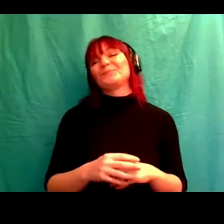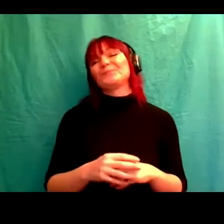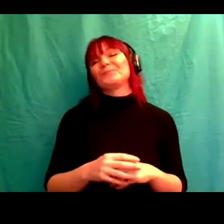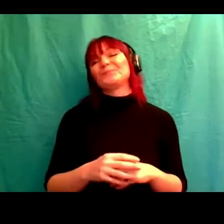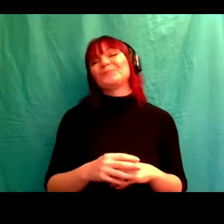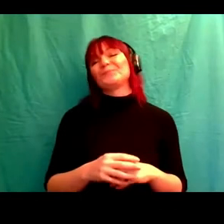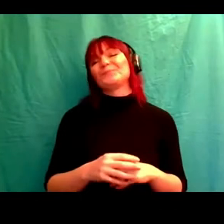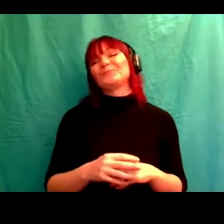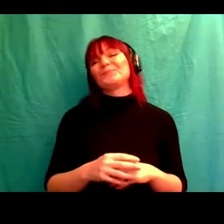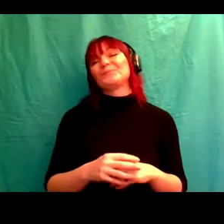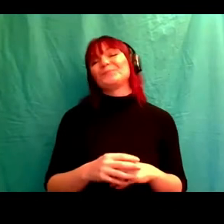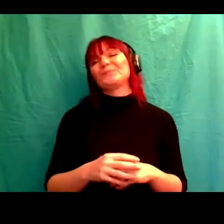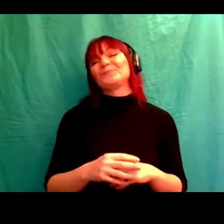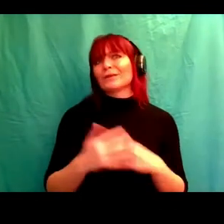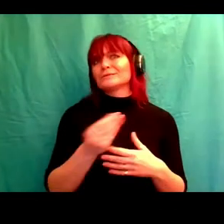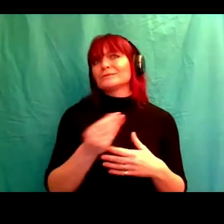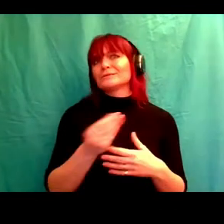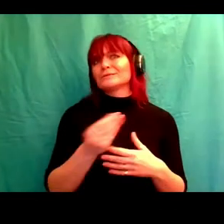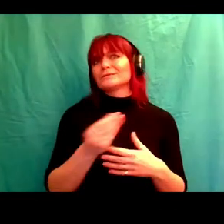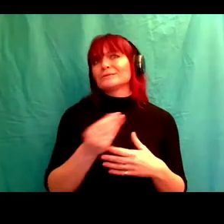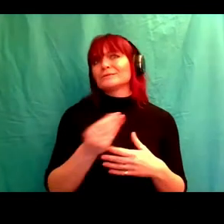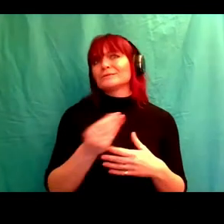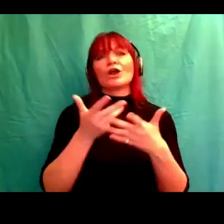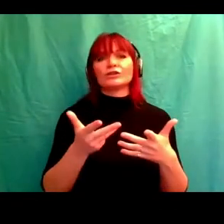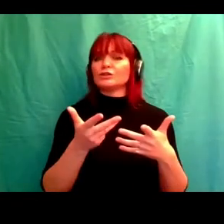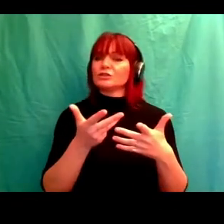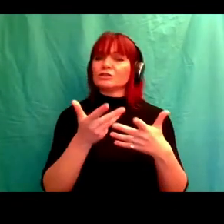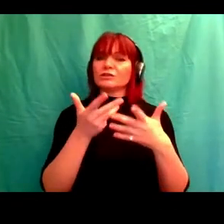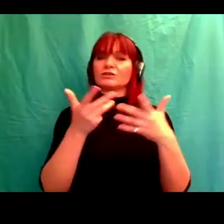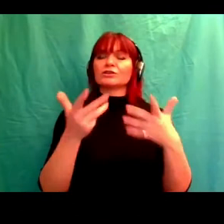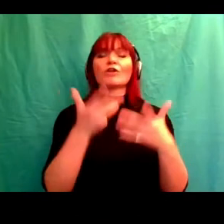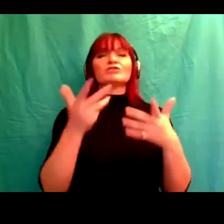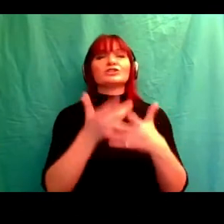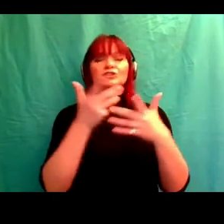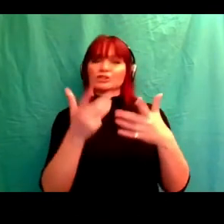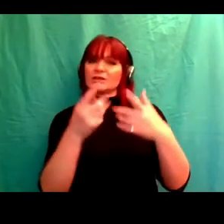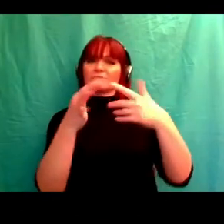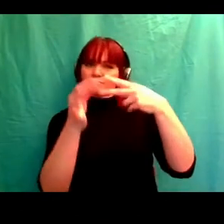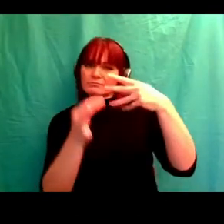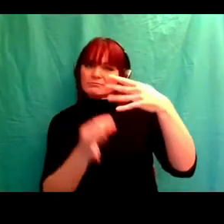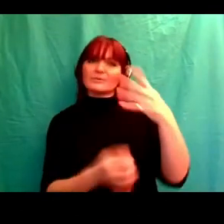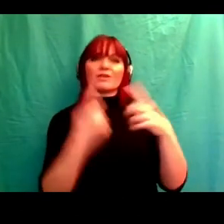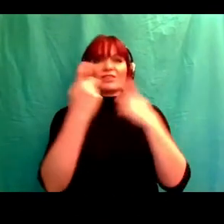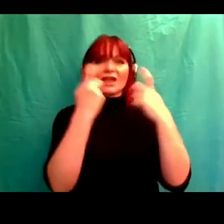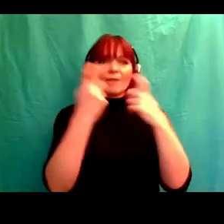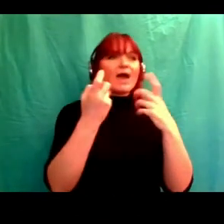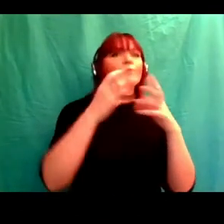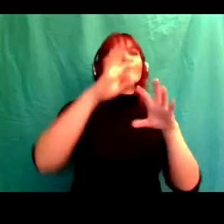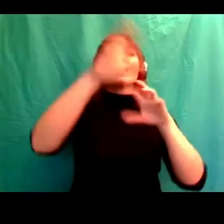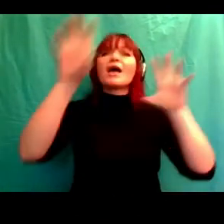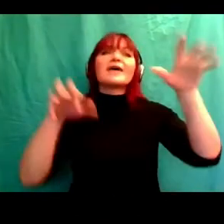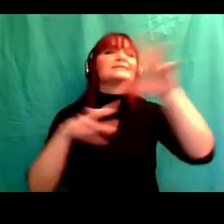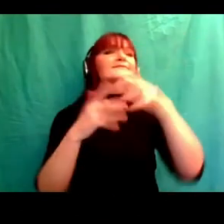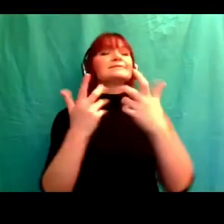first emerging integrated care systems, really thinking about that on a place level, really thinking about how they can connect to the economy, to